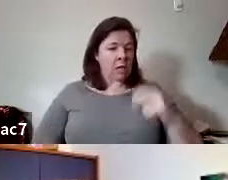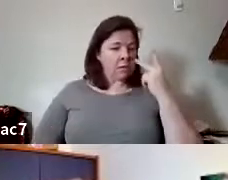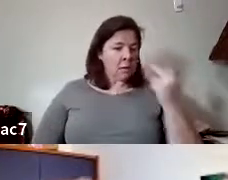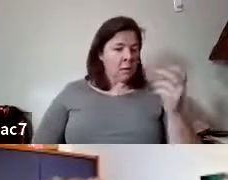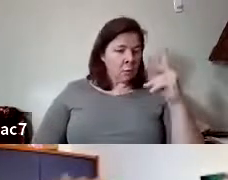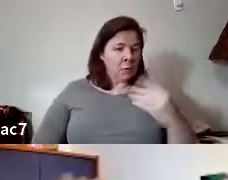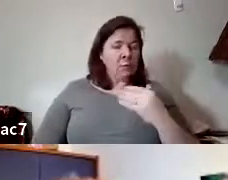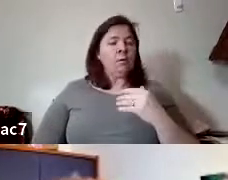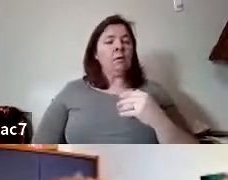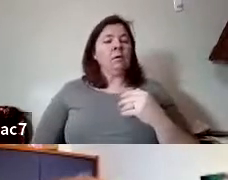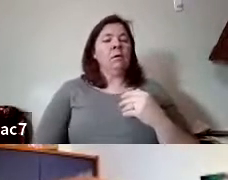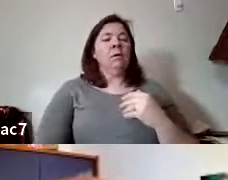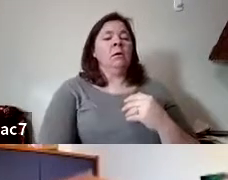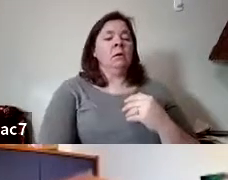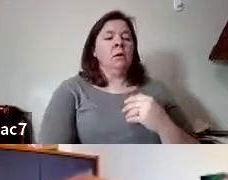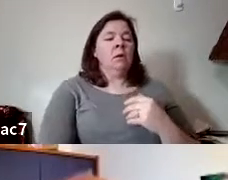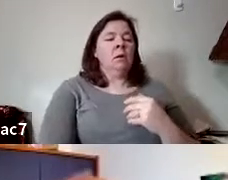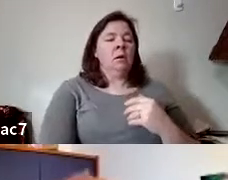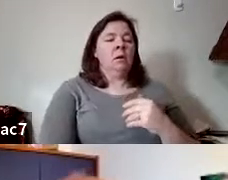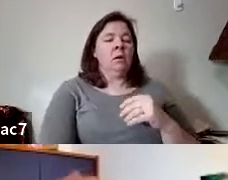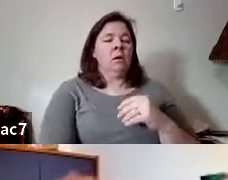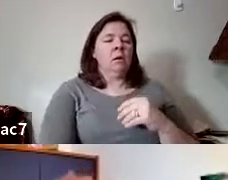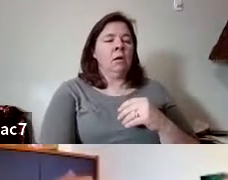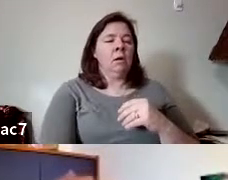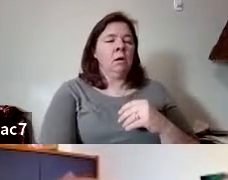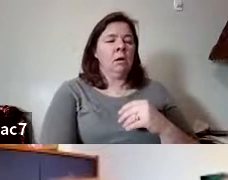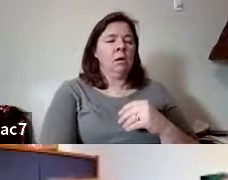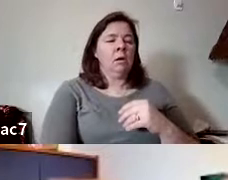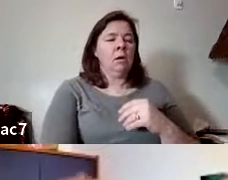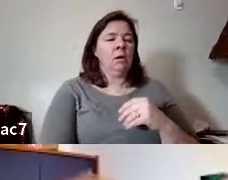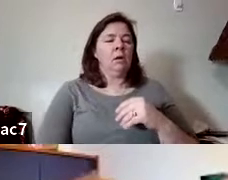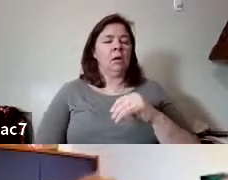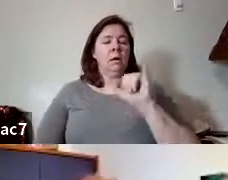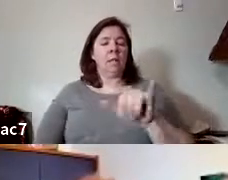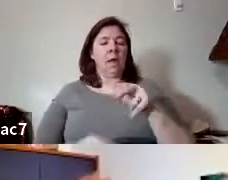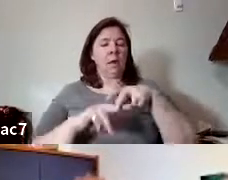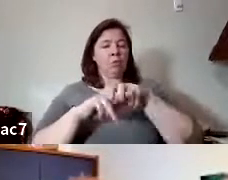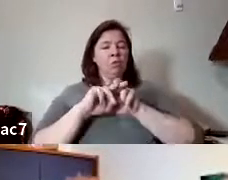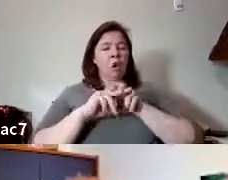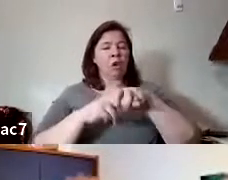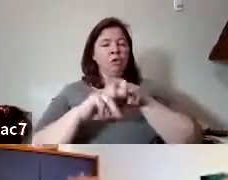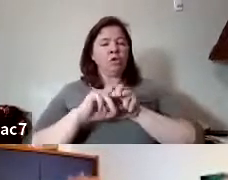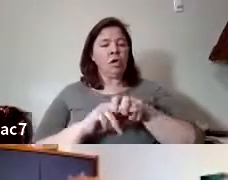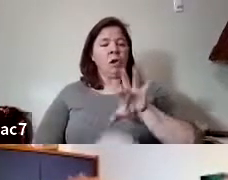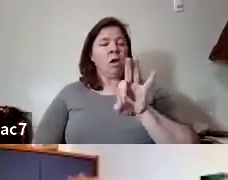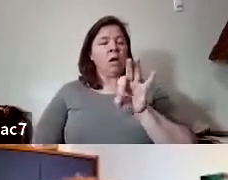that. Somebody asked about the rocking chair founders, which I've termed the people who don't want to really raise a